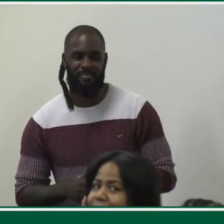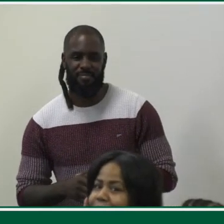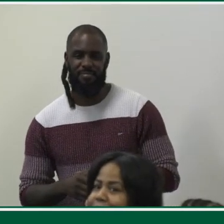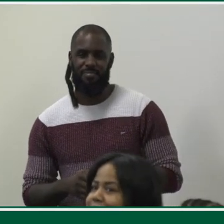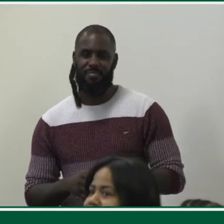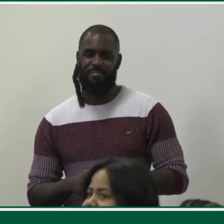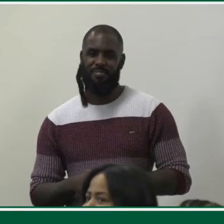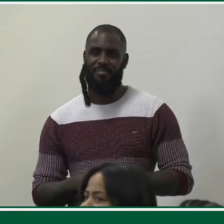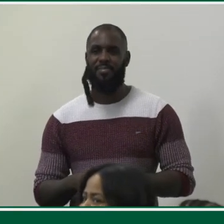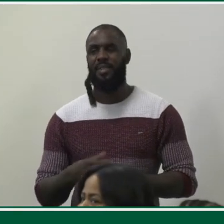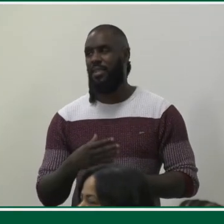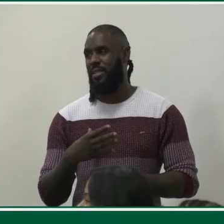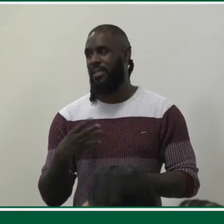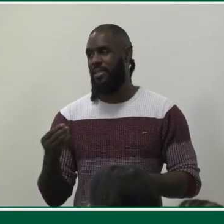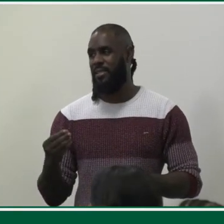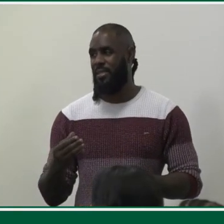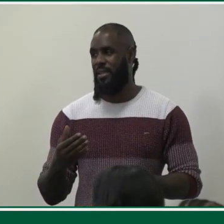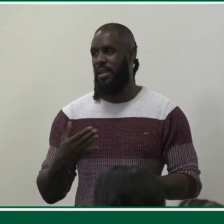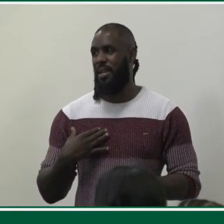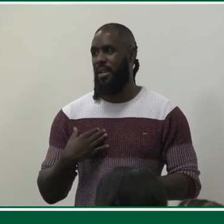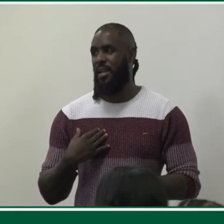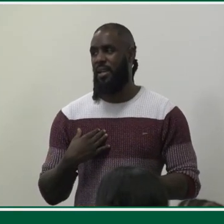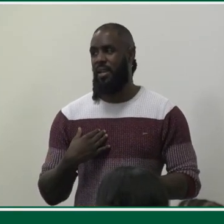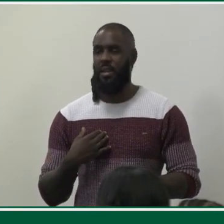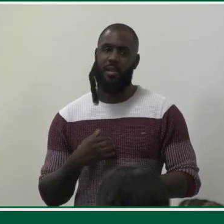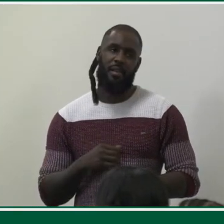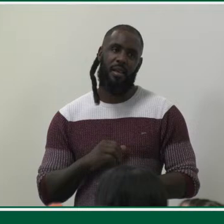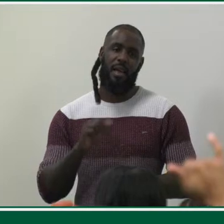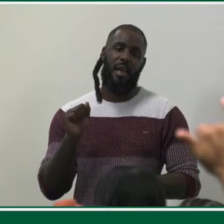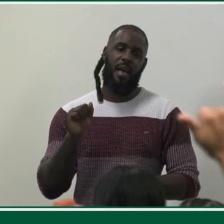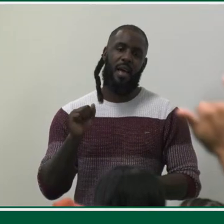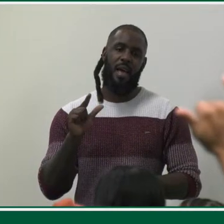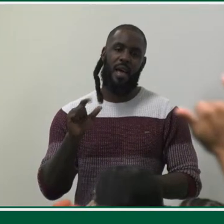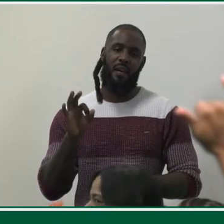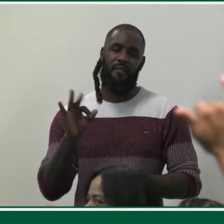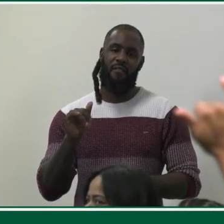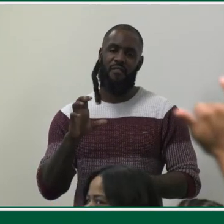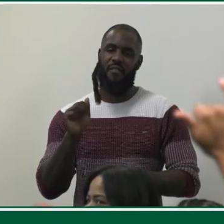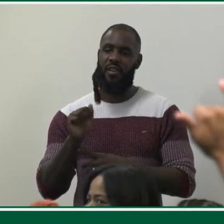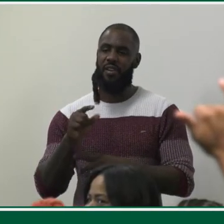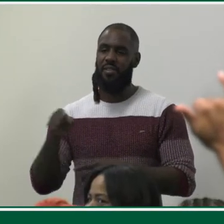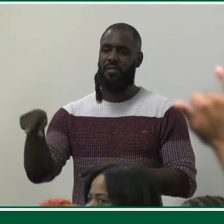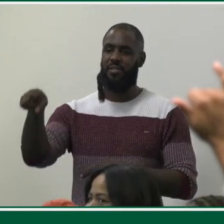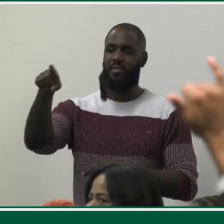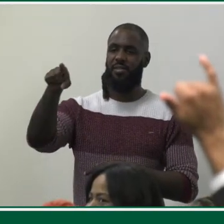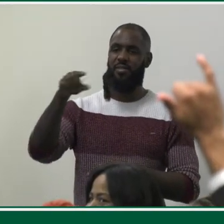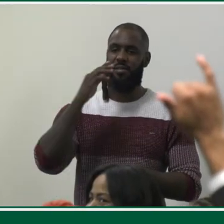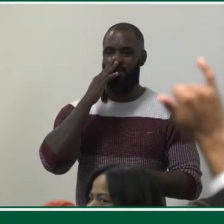And of course I have to, acknowledge my brothers of Alpha Phi Alpha Fraternity Incorporated.